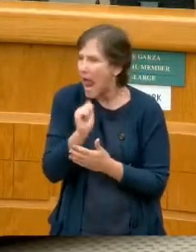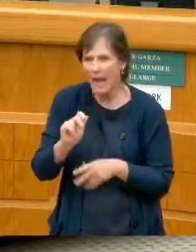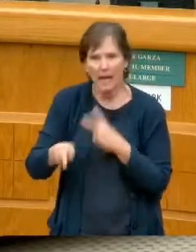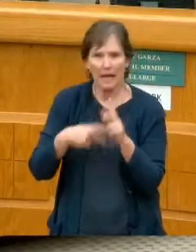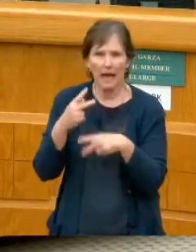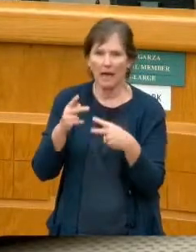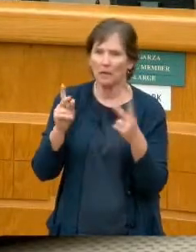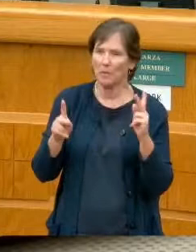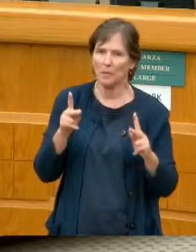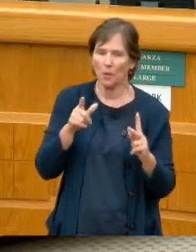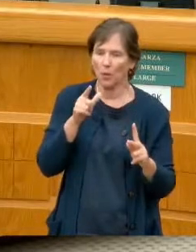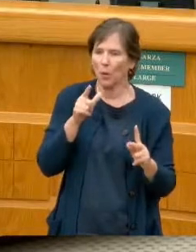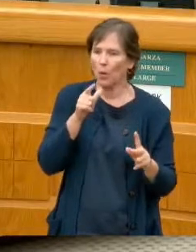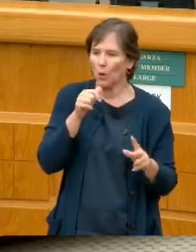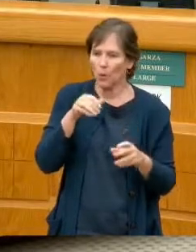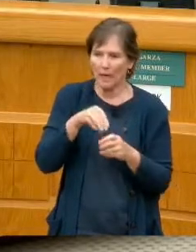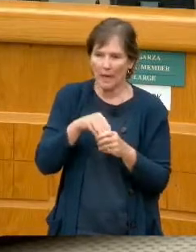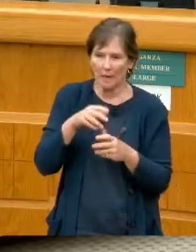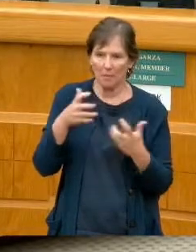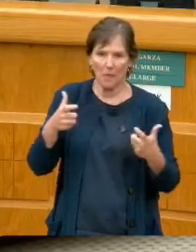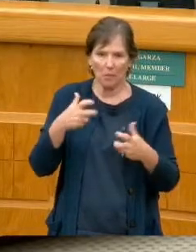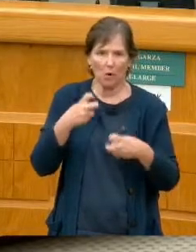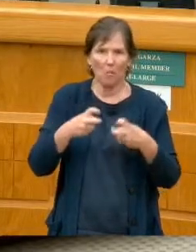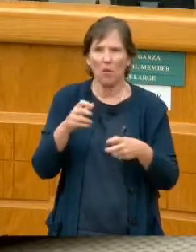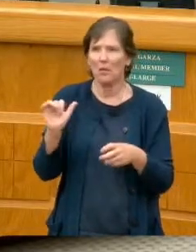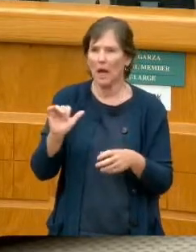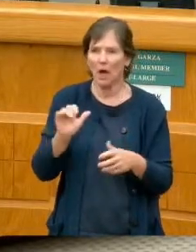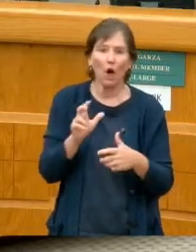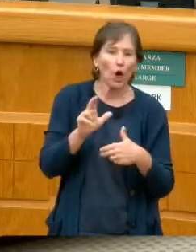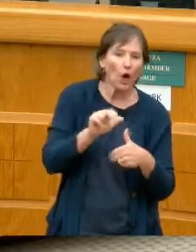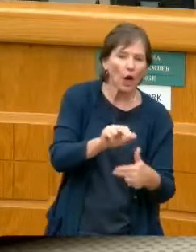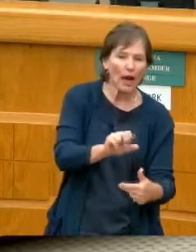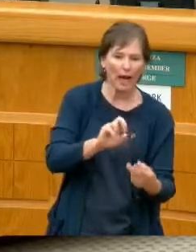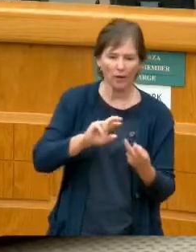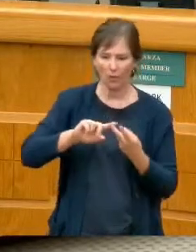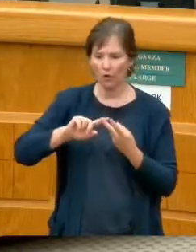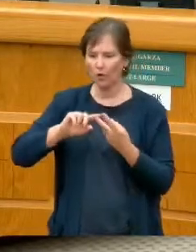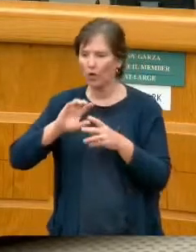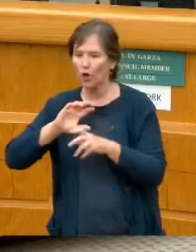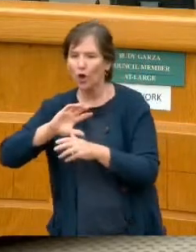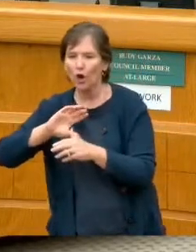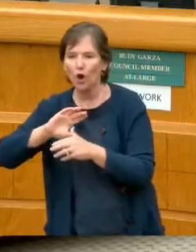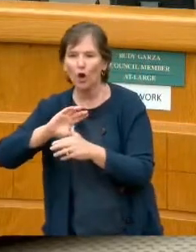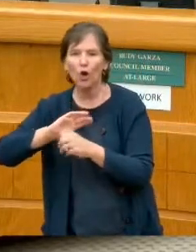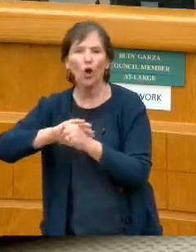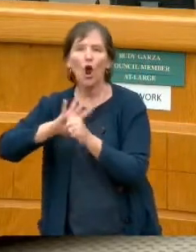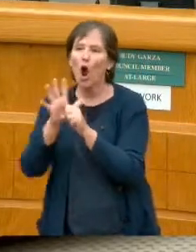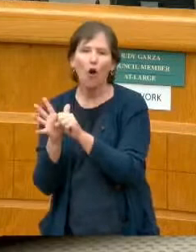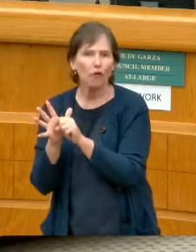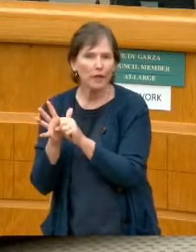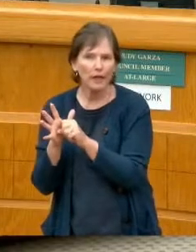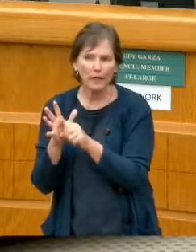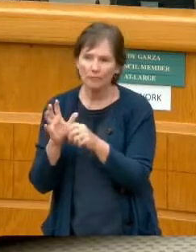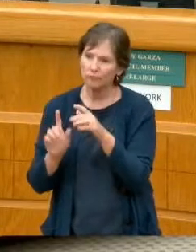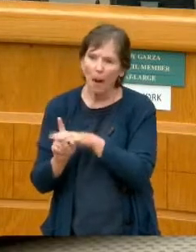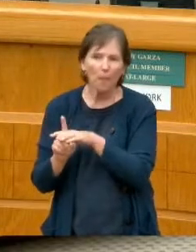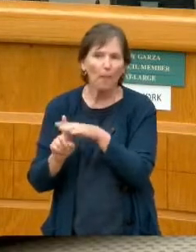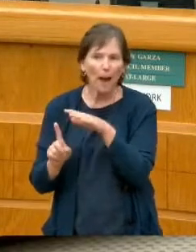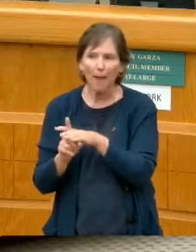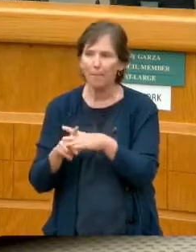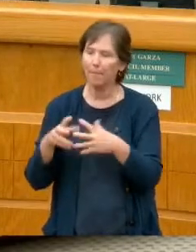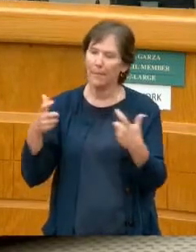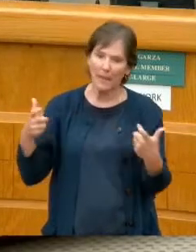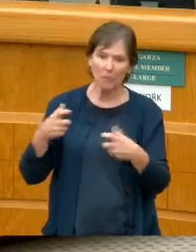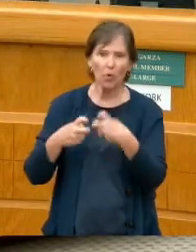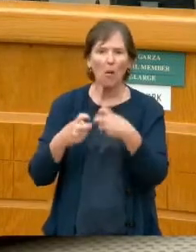current pandemic or even a major storm. It's going to be excellent for triage, for waiting, for